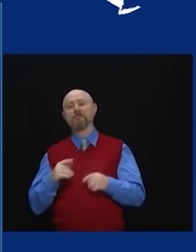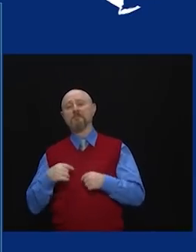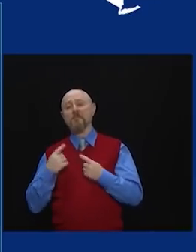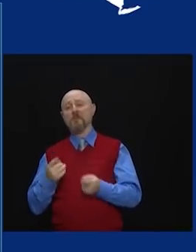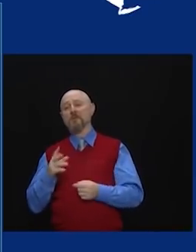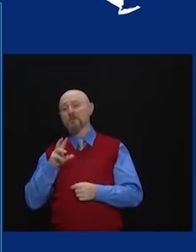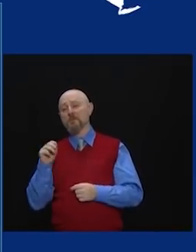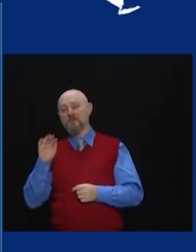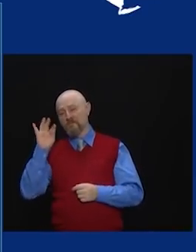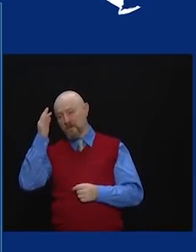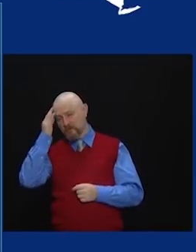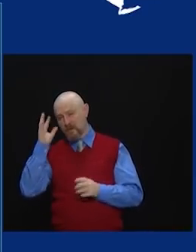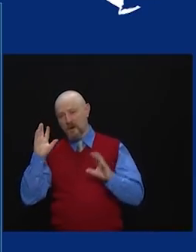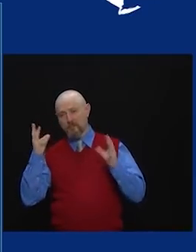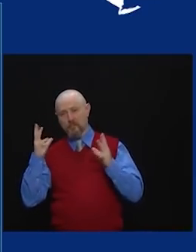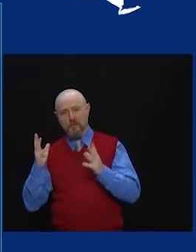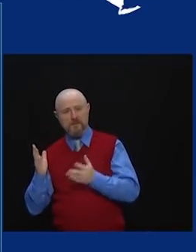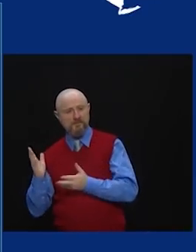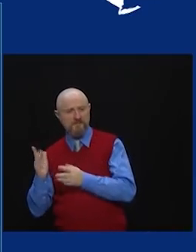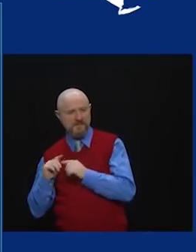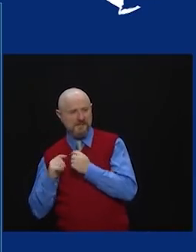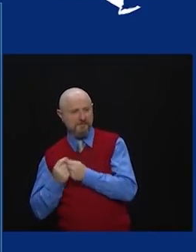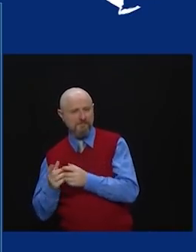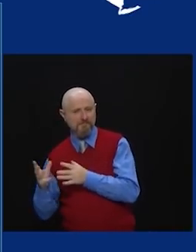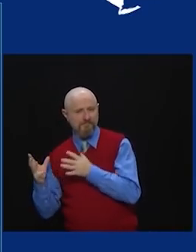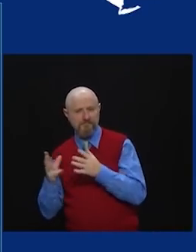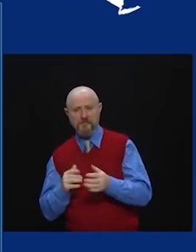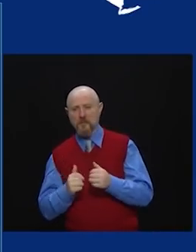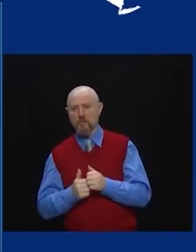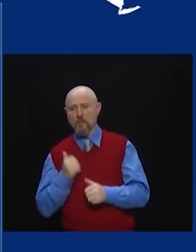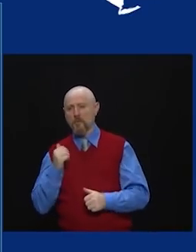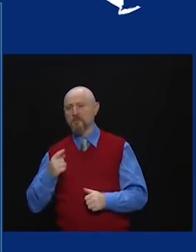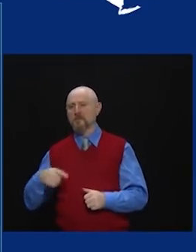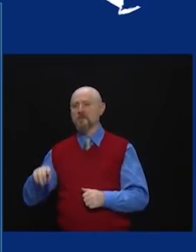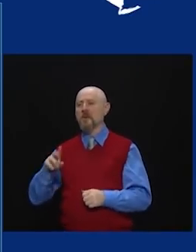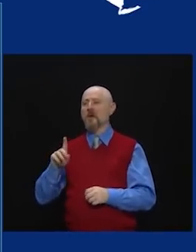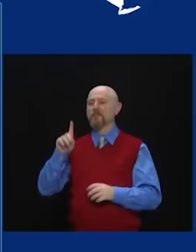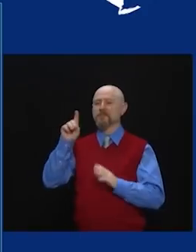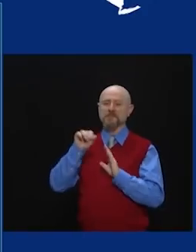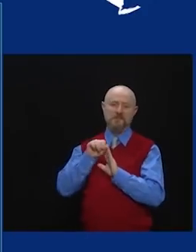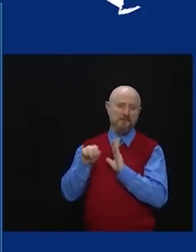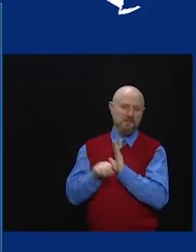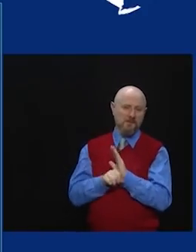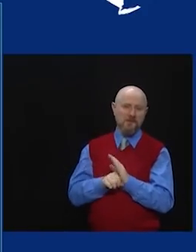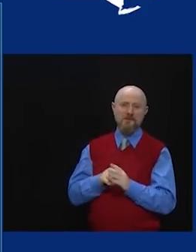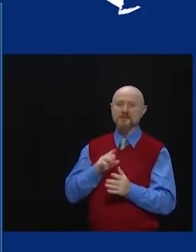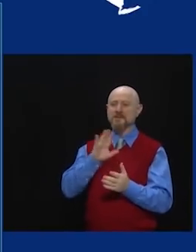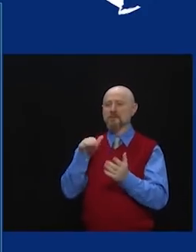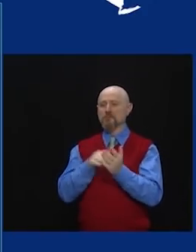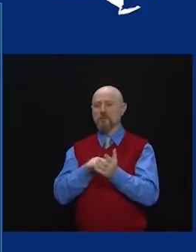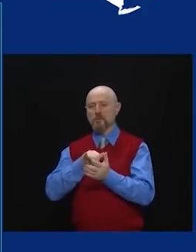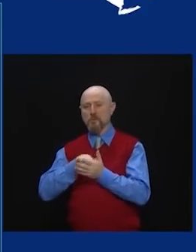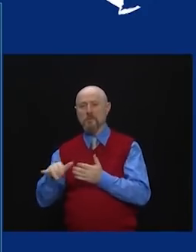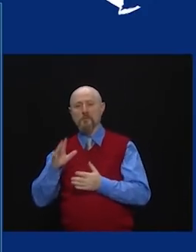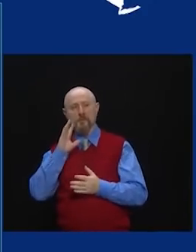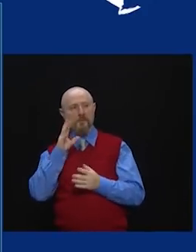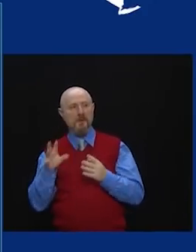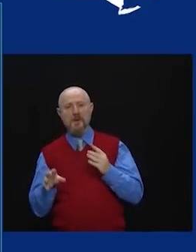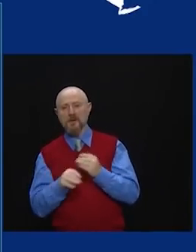working largely upstate and in central New York. We're going to add to that. FEMA will be sending 50